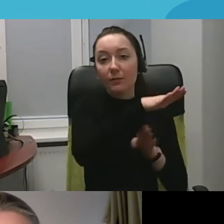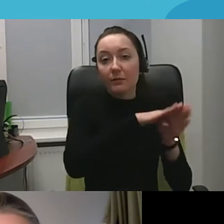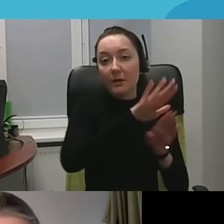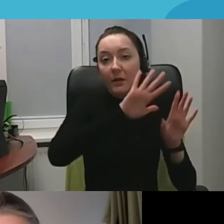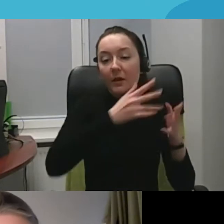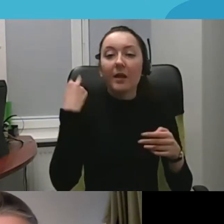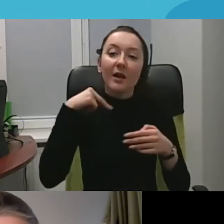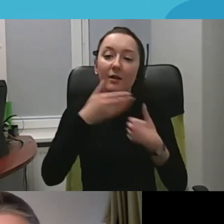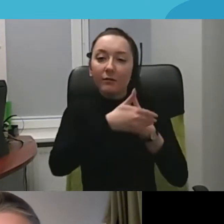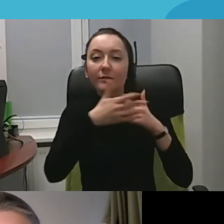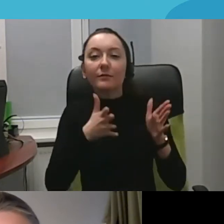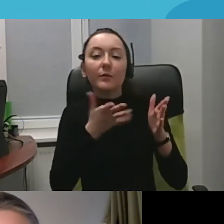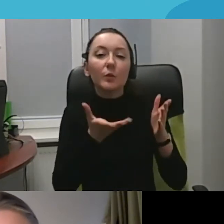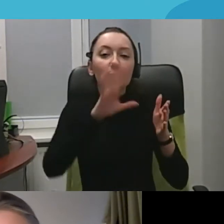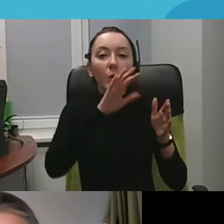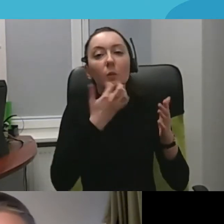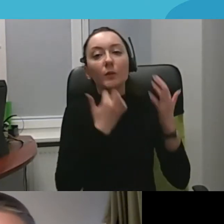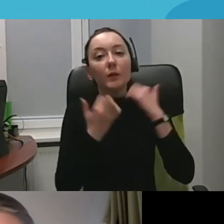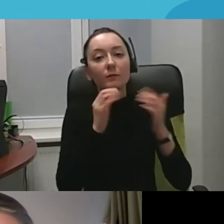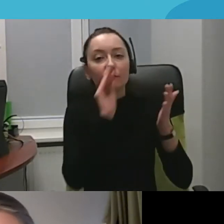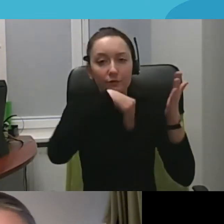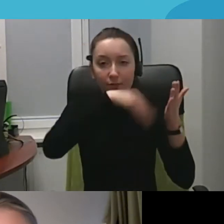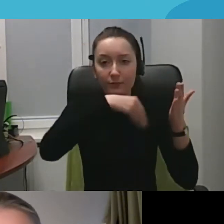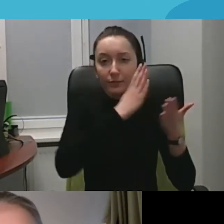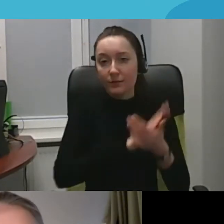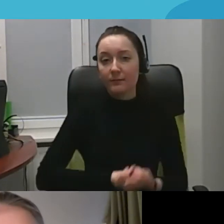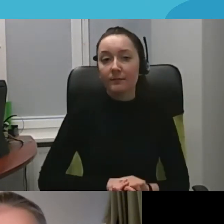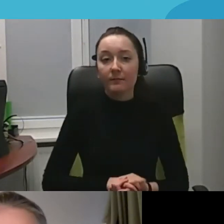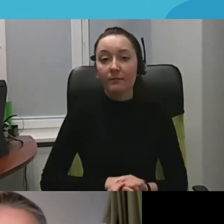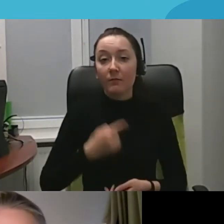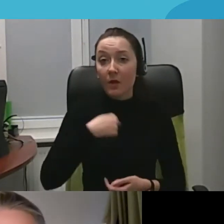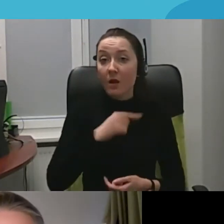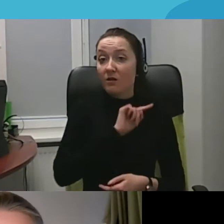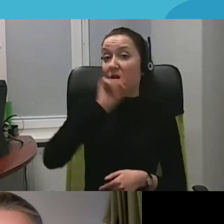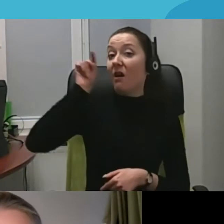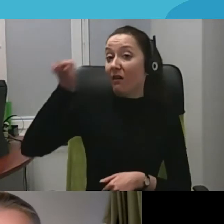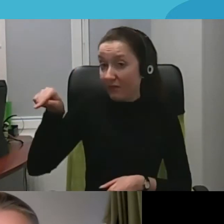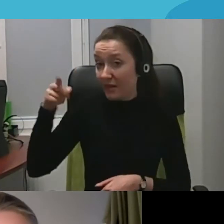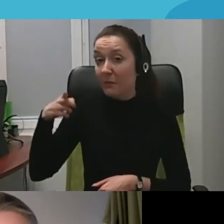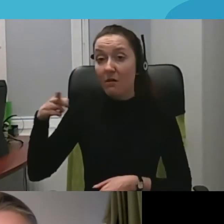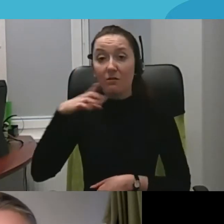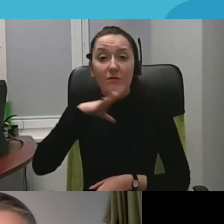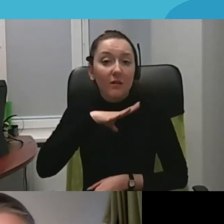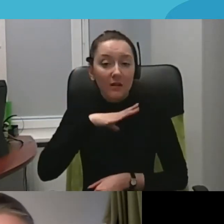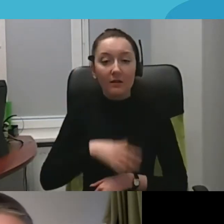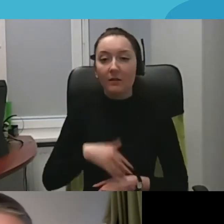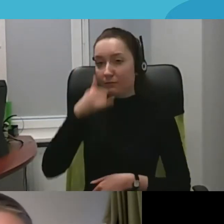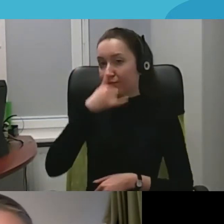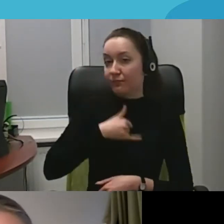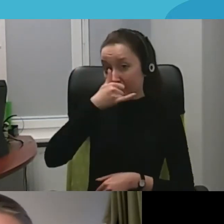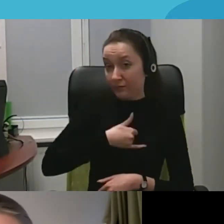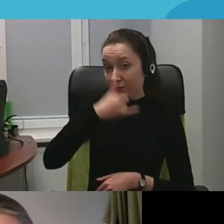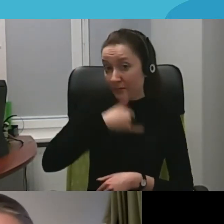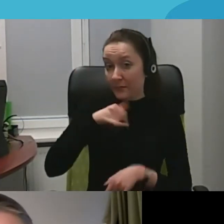restrictions, since I am not granted access to the country, I have no chance of verifying the numerous allegations of ill